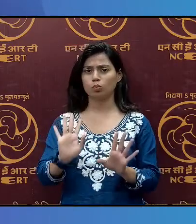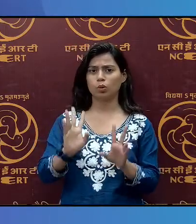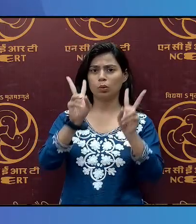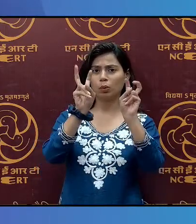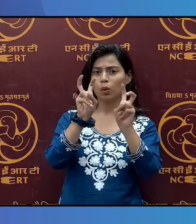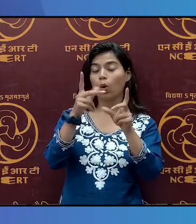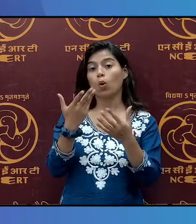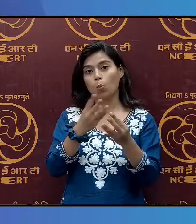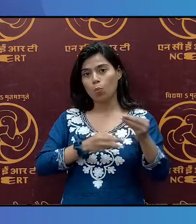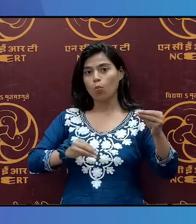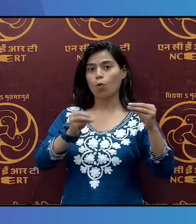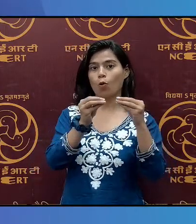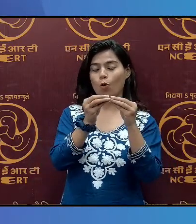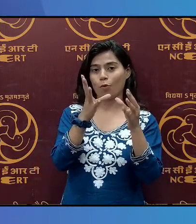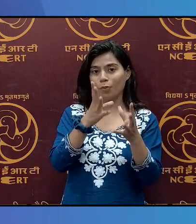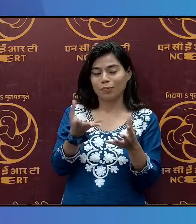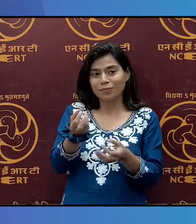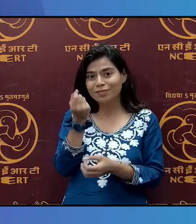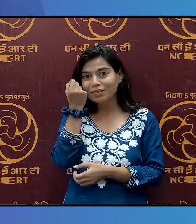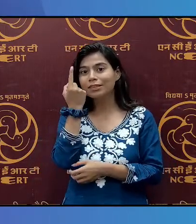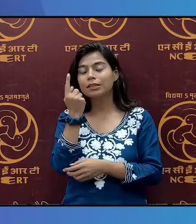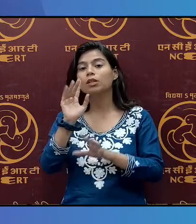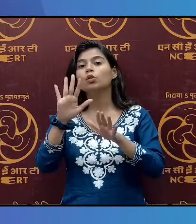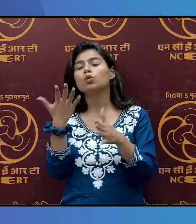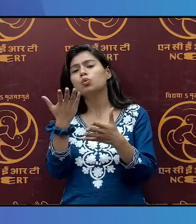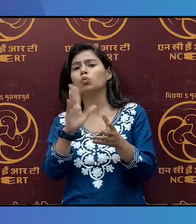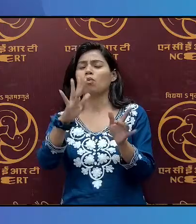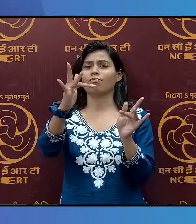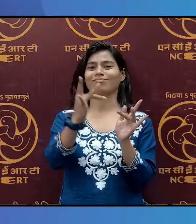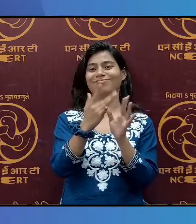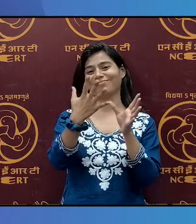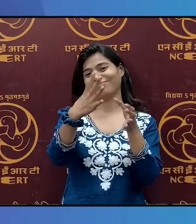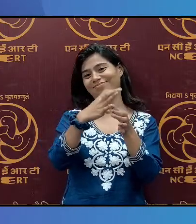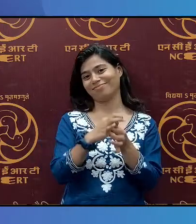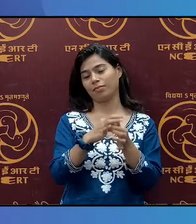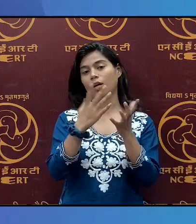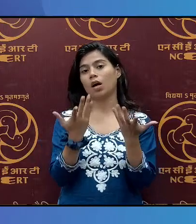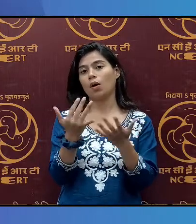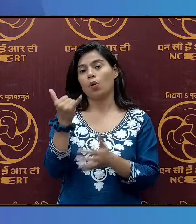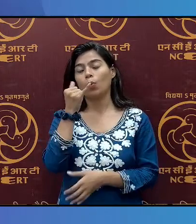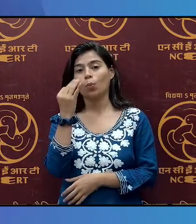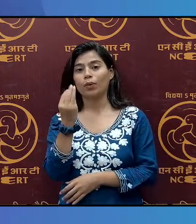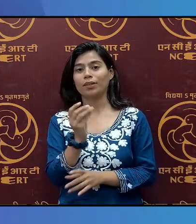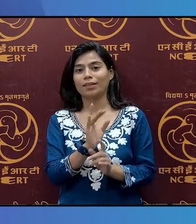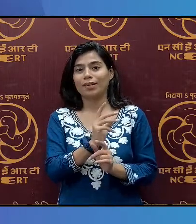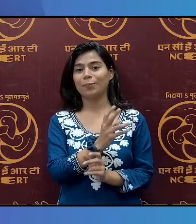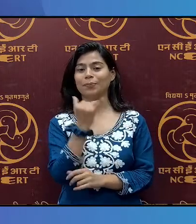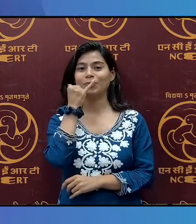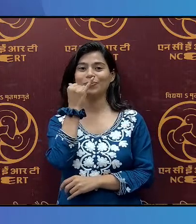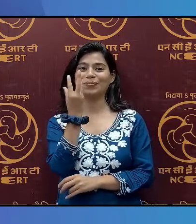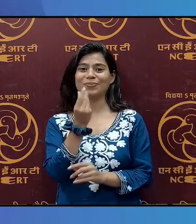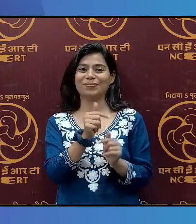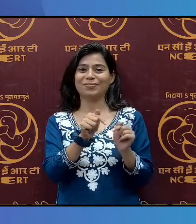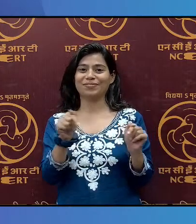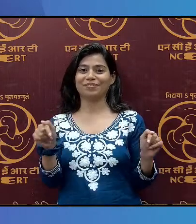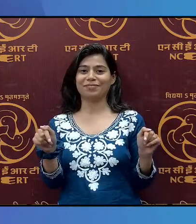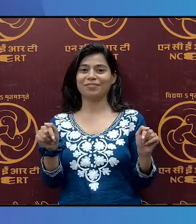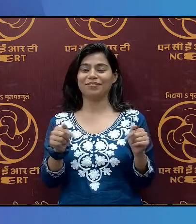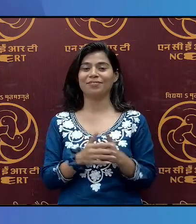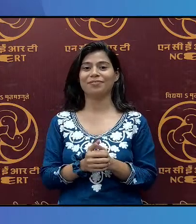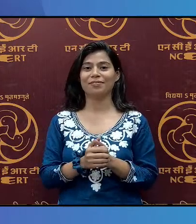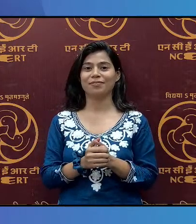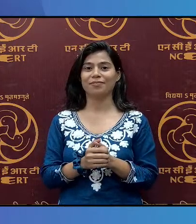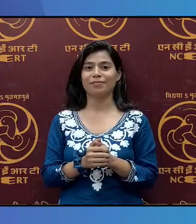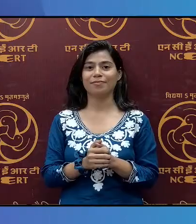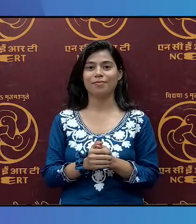want to know more, so there are many mediums to connect with us. First, note down the Manodarpan counselor's number, and the number is also flashing